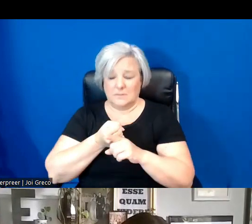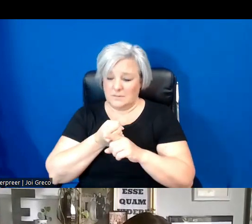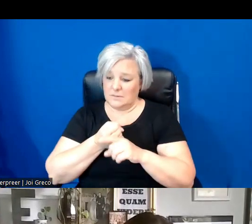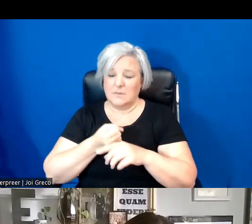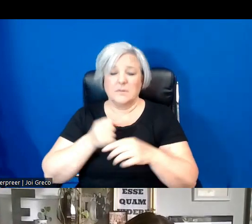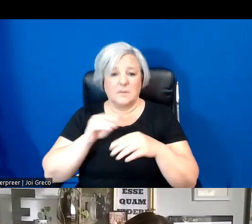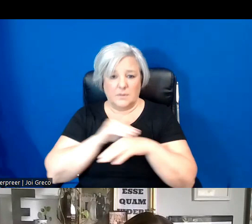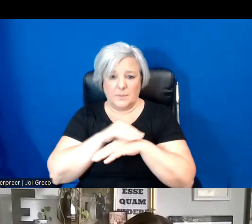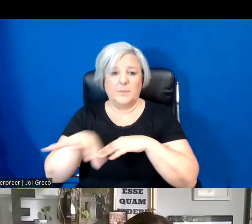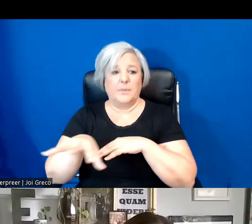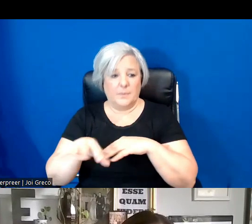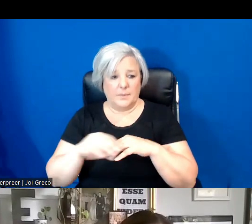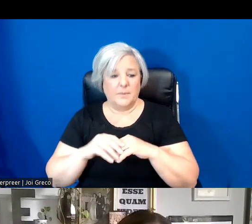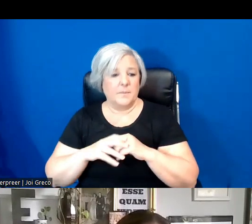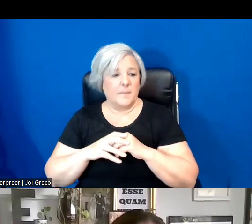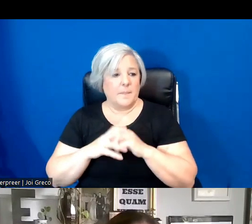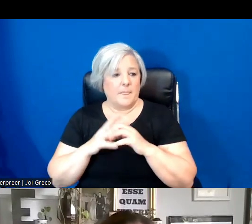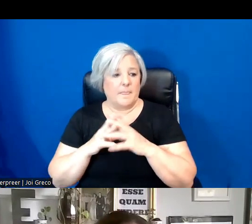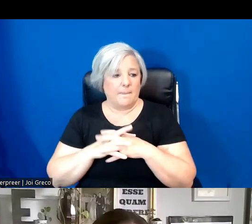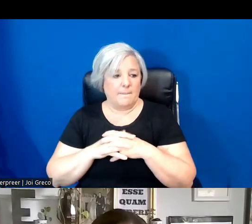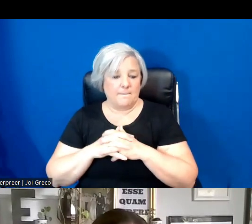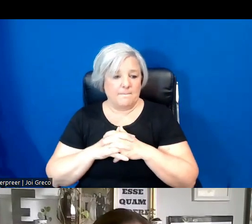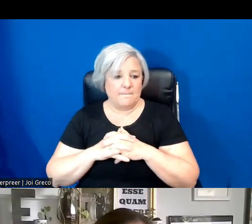apply that to our work? Next slide.